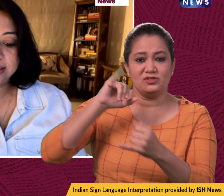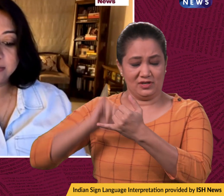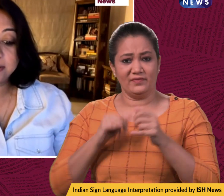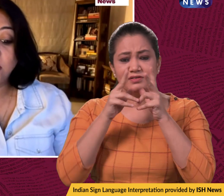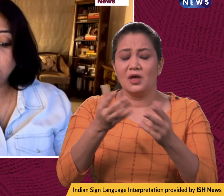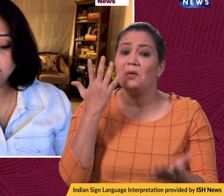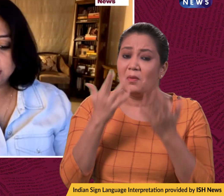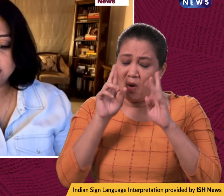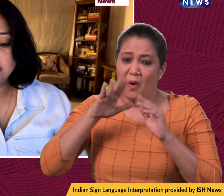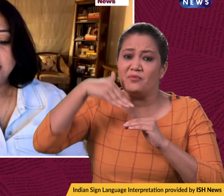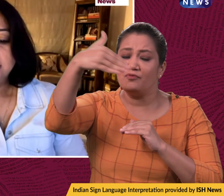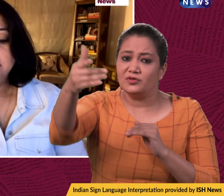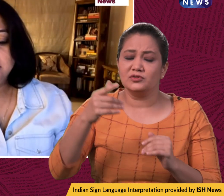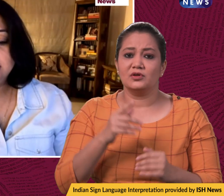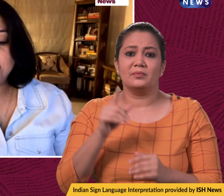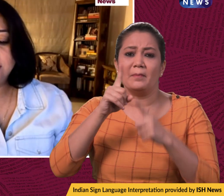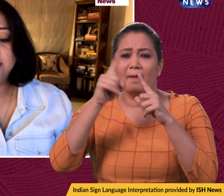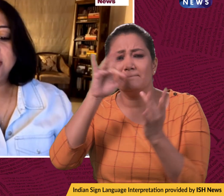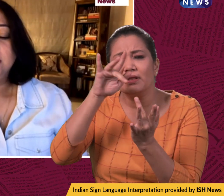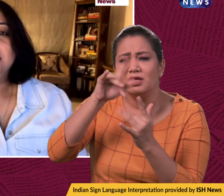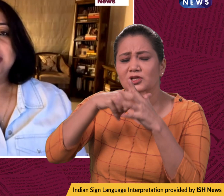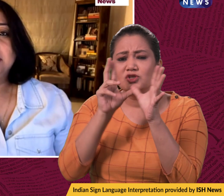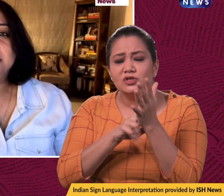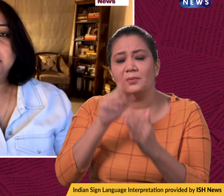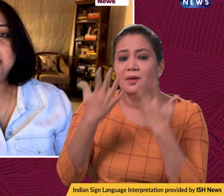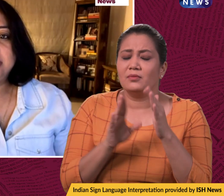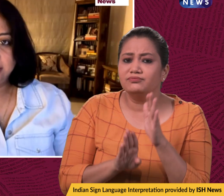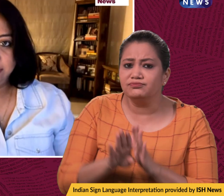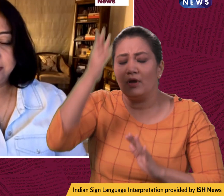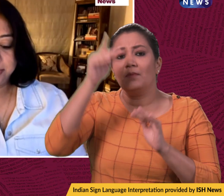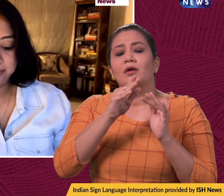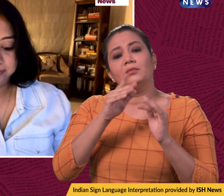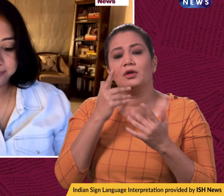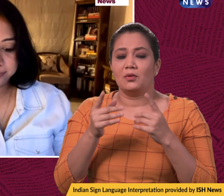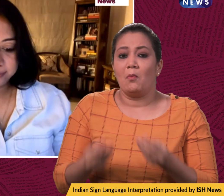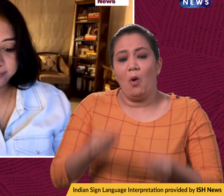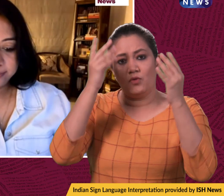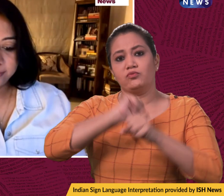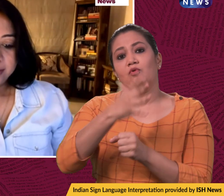has said he expects more COVID cases mid-January with numbers peaking in February.